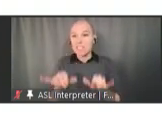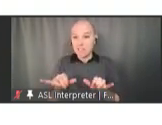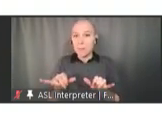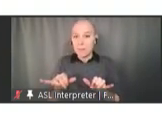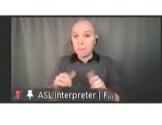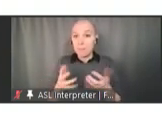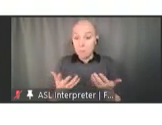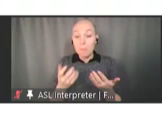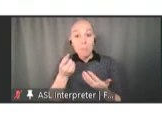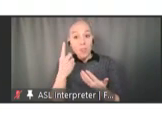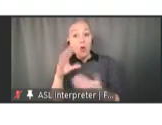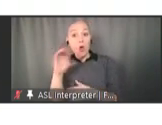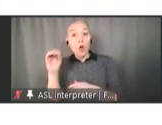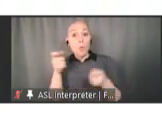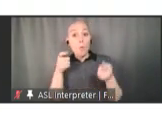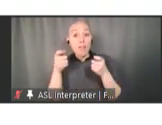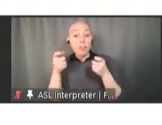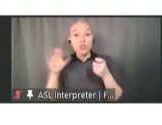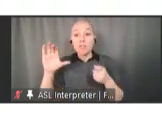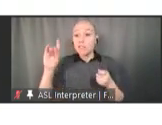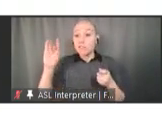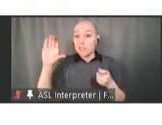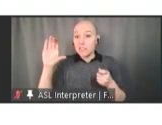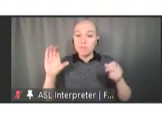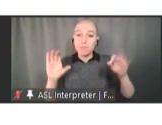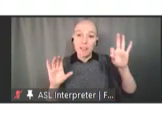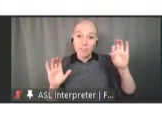CDC and FDA. Next slide.